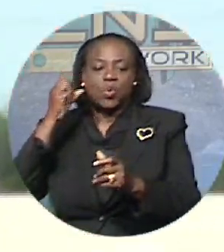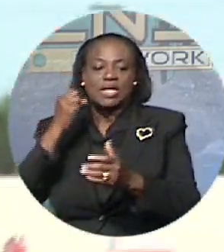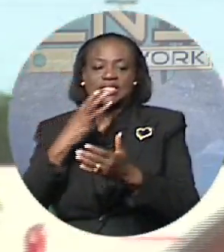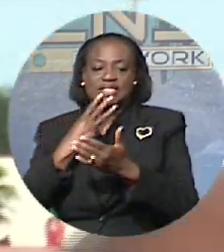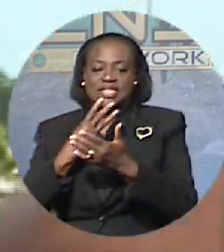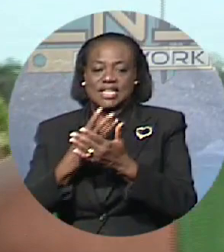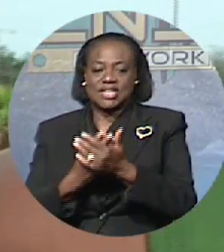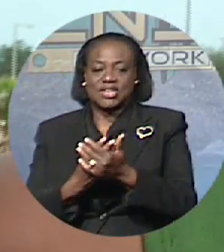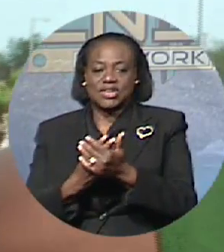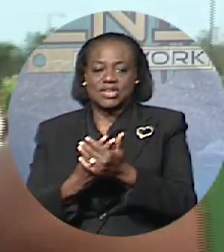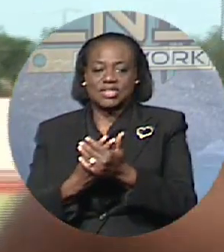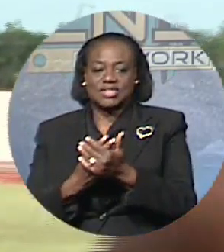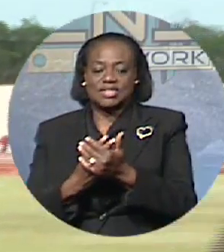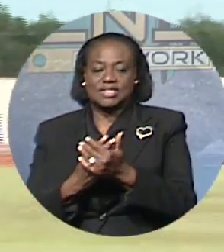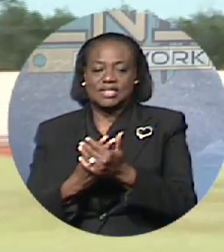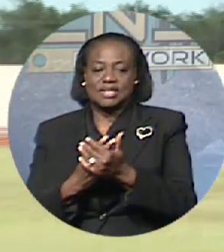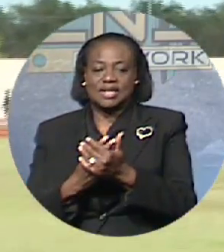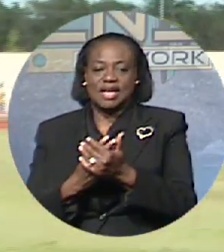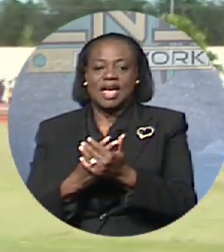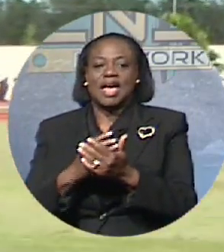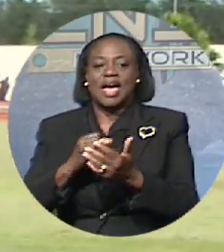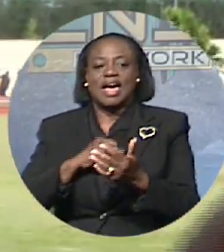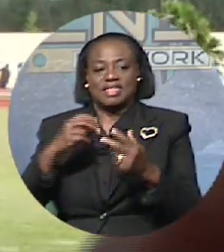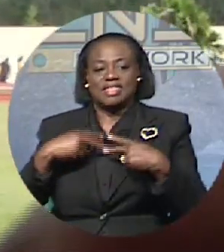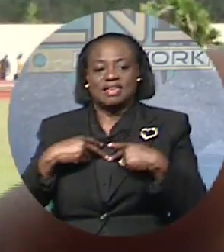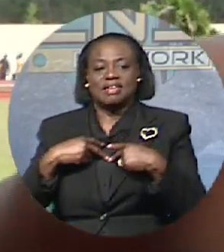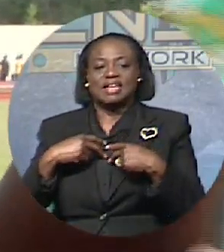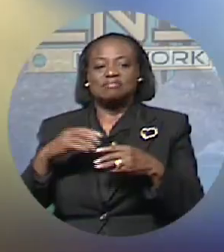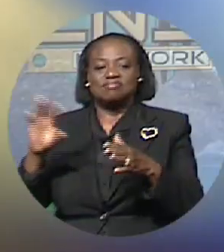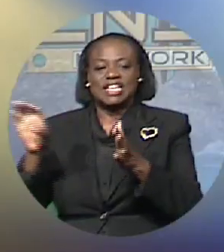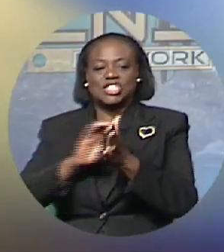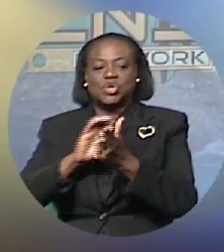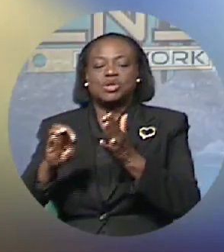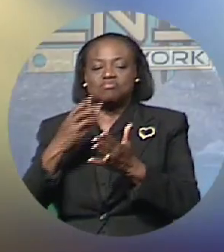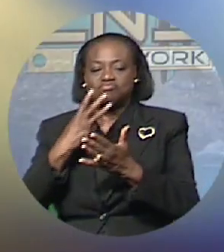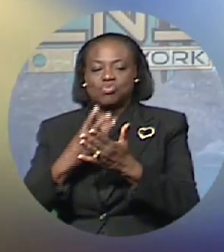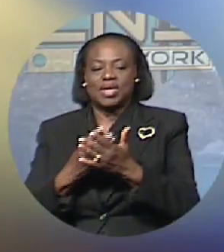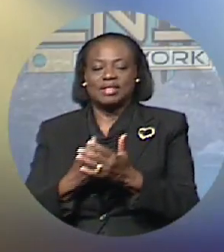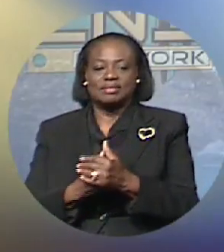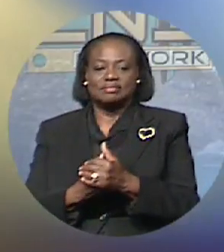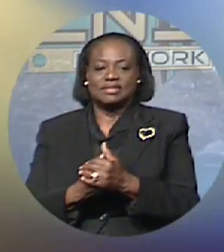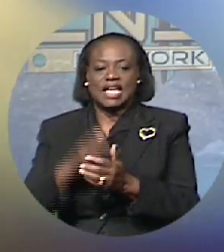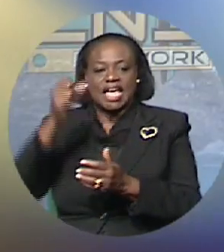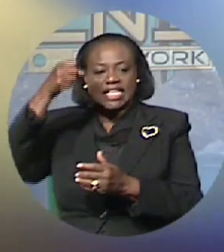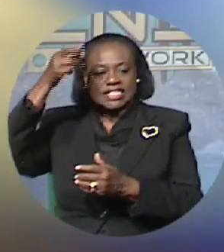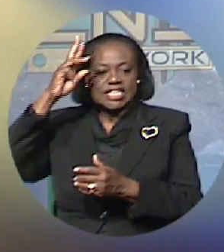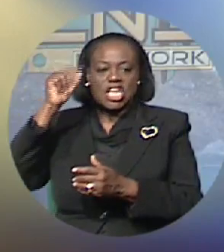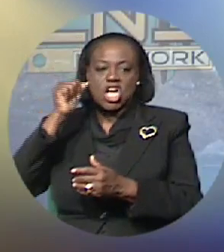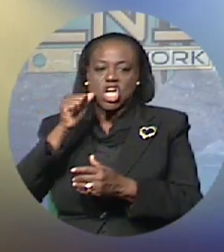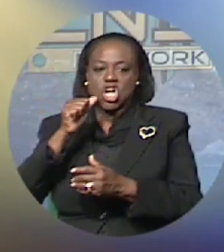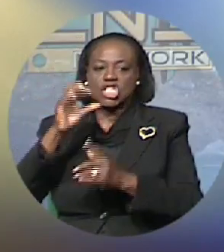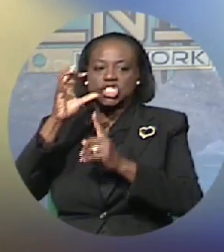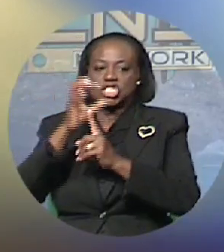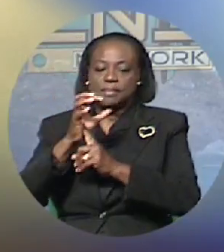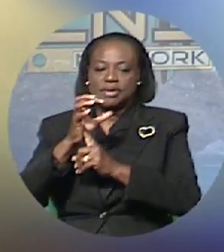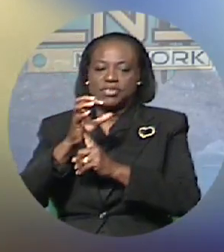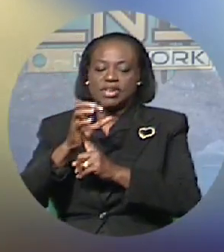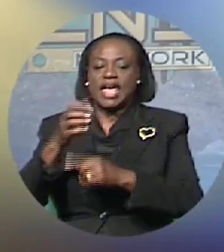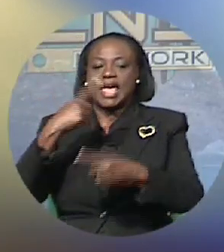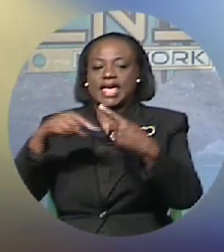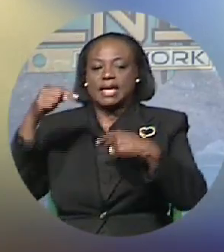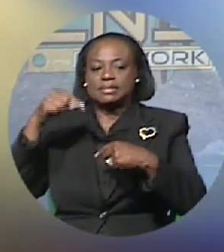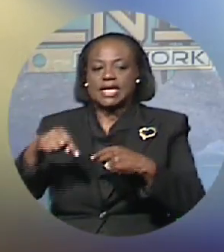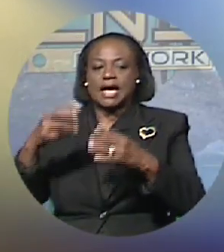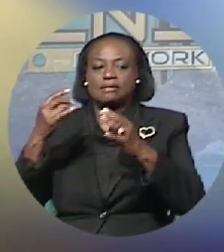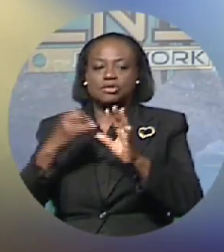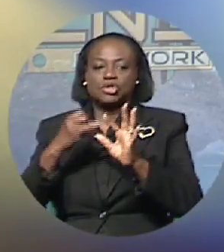had been adjusted a bit better, and I figured I executed perfectly. The Senior Girls Championship came down right to the wire.